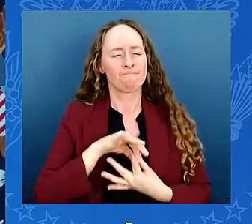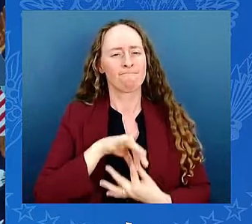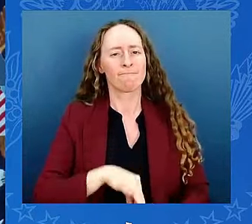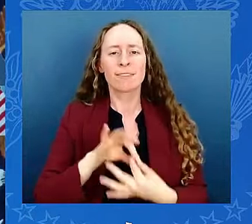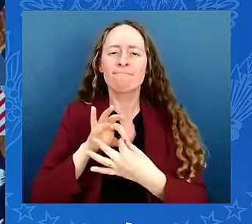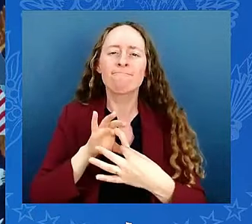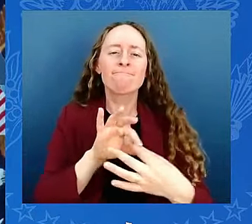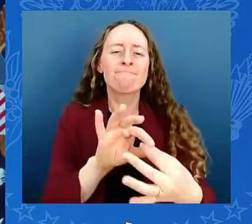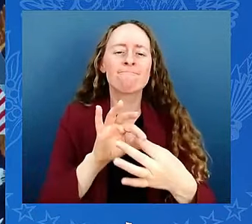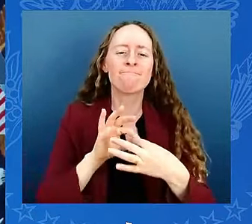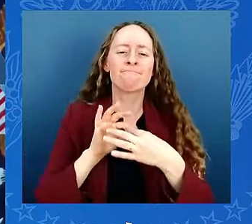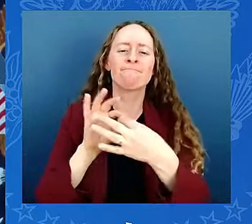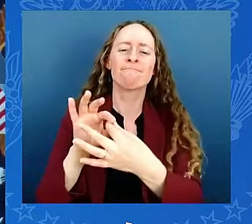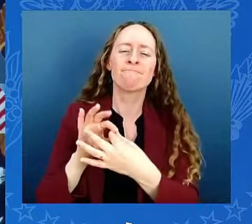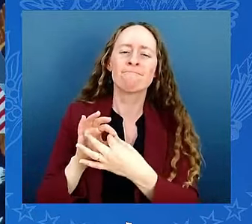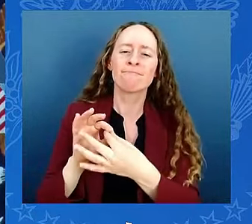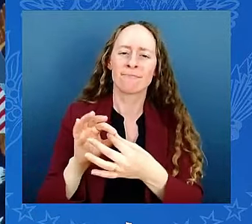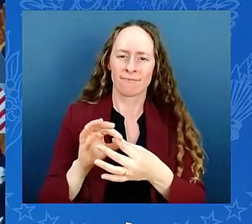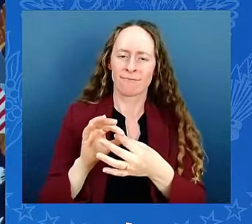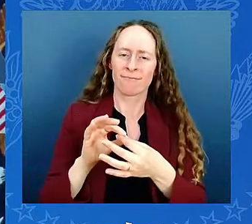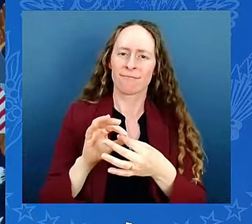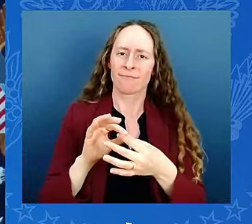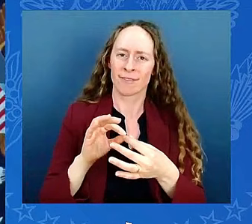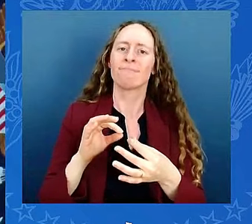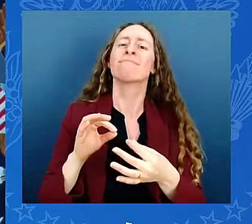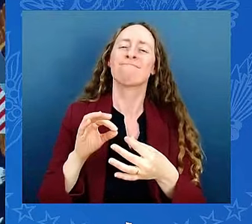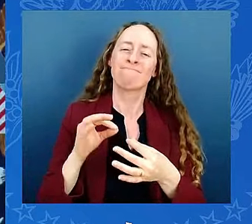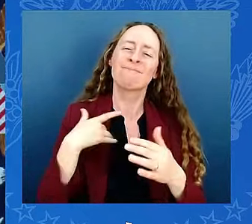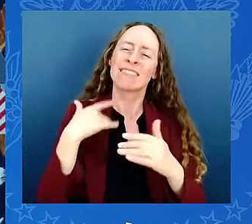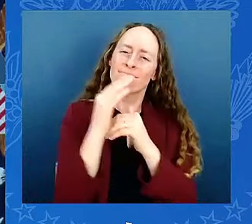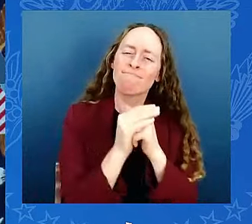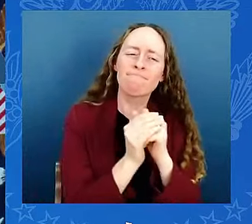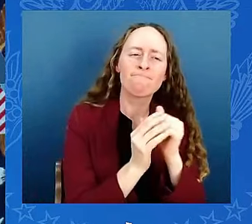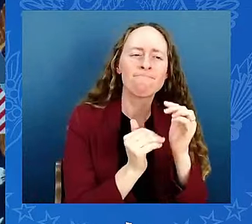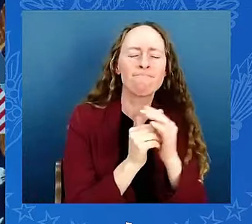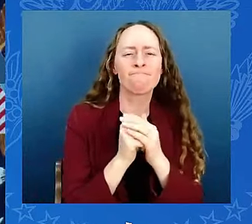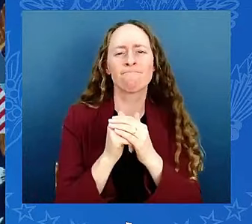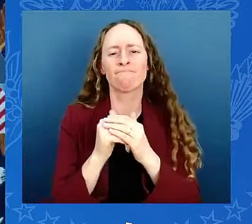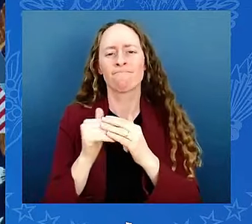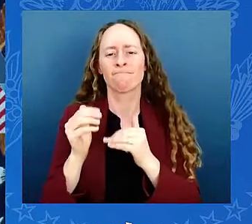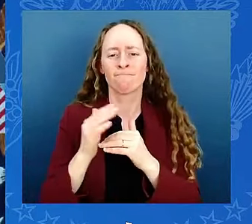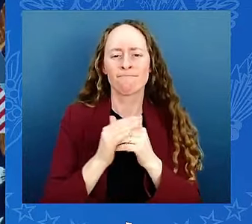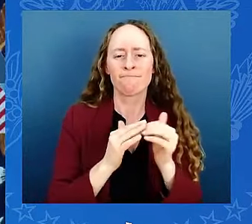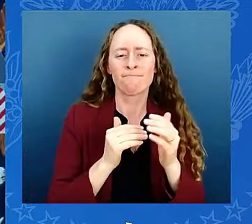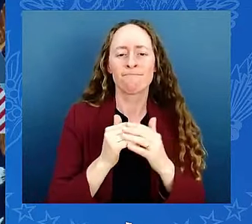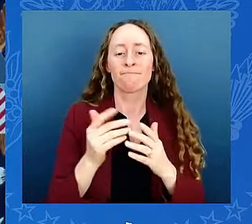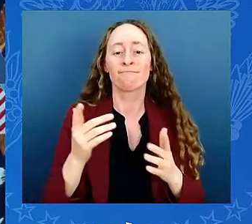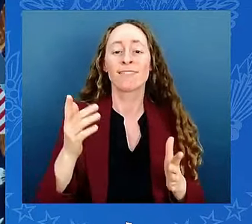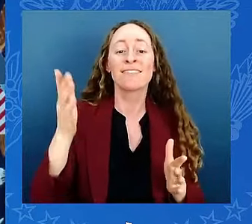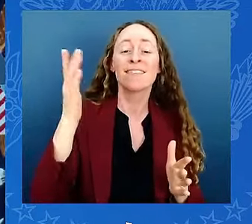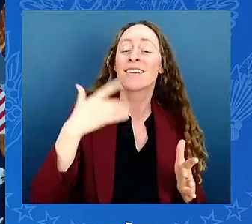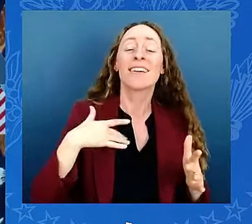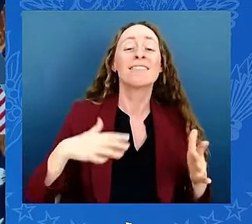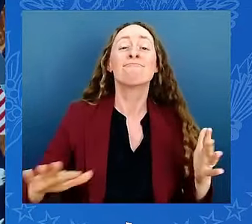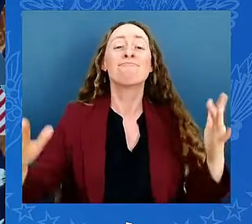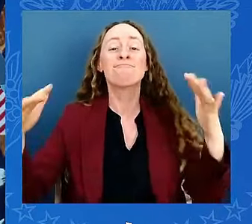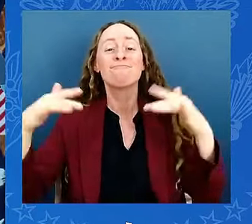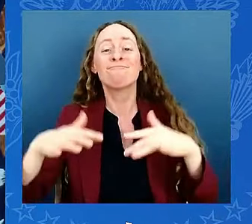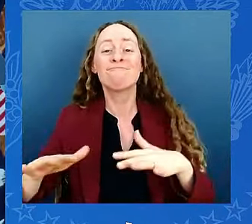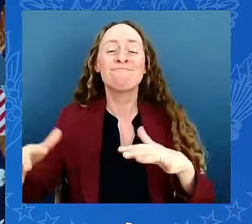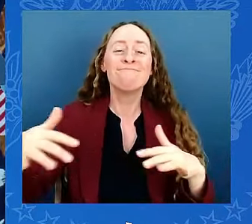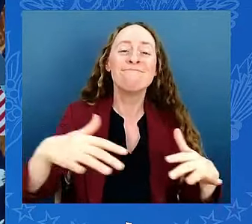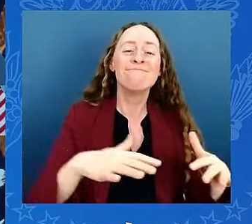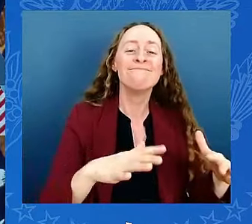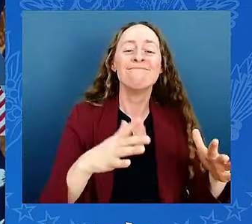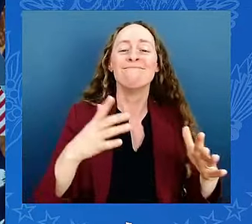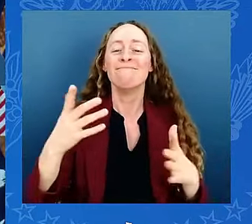wants the trees. Once the growling self and the soft self, once the body